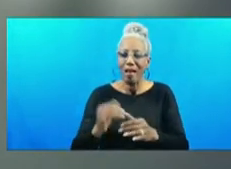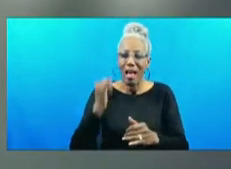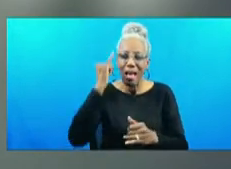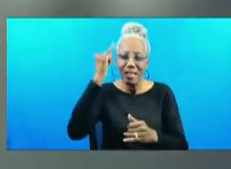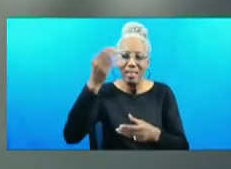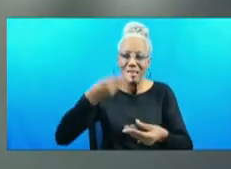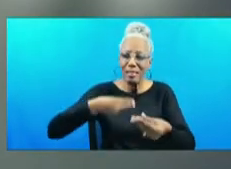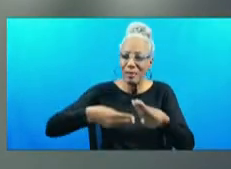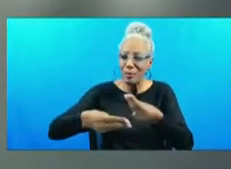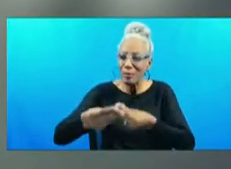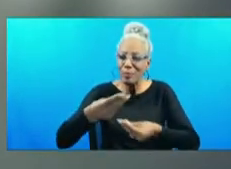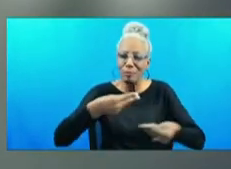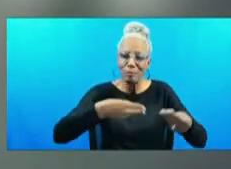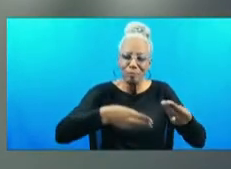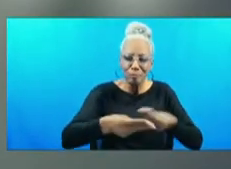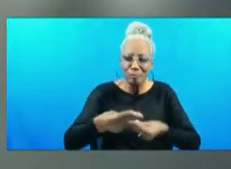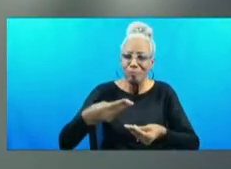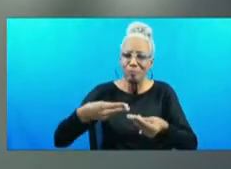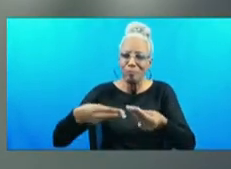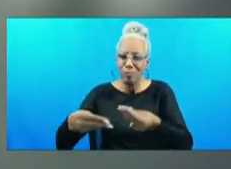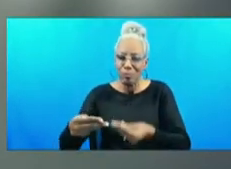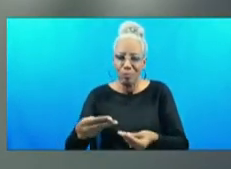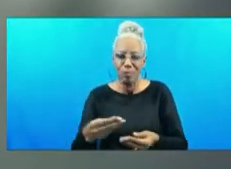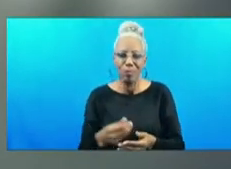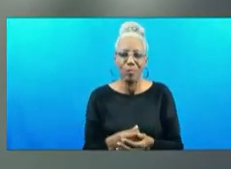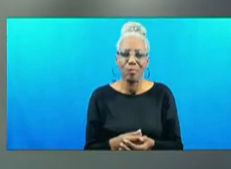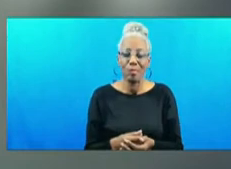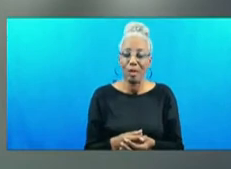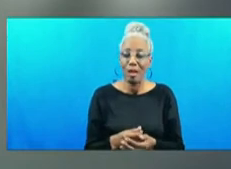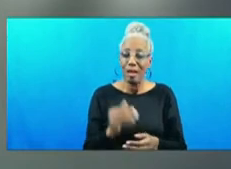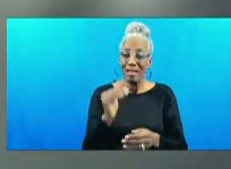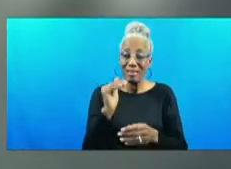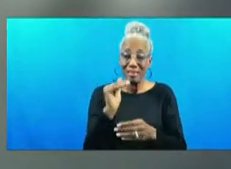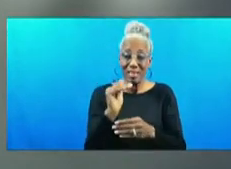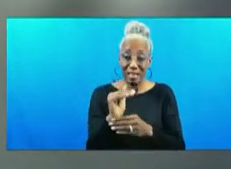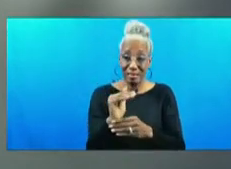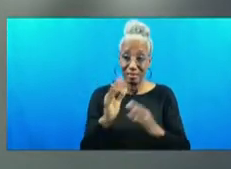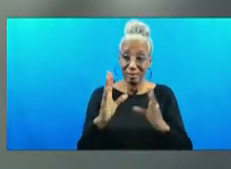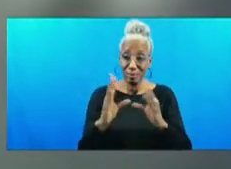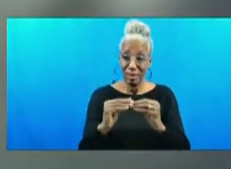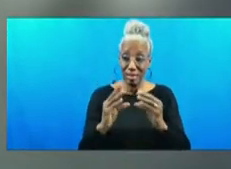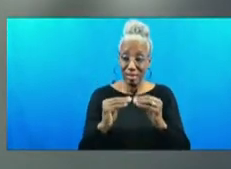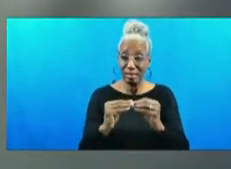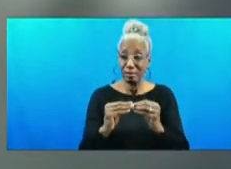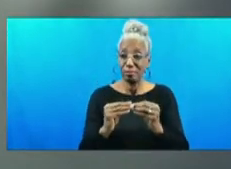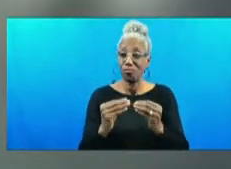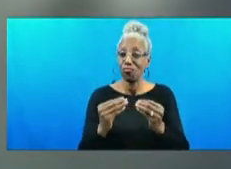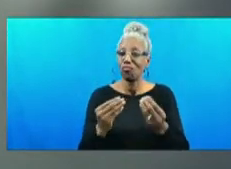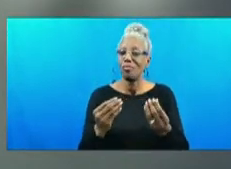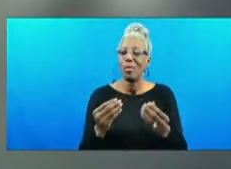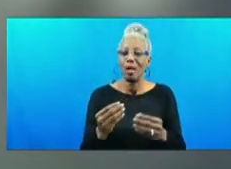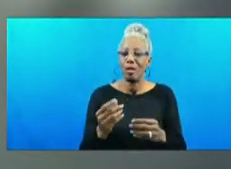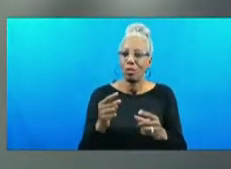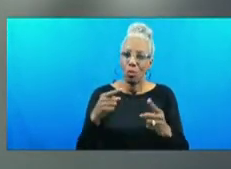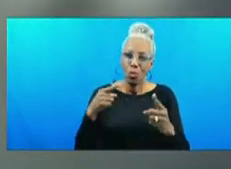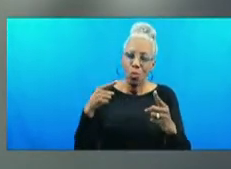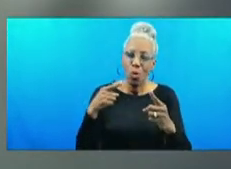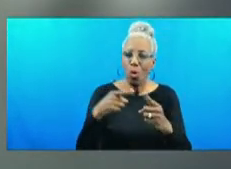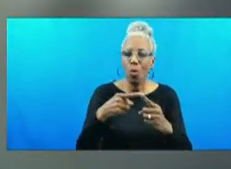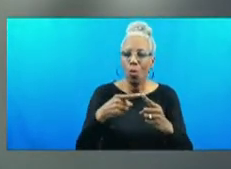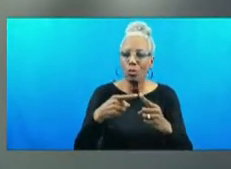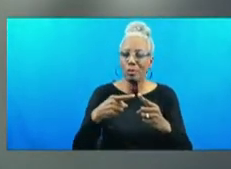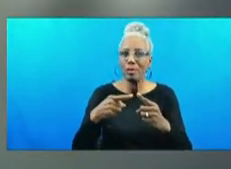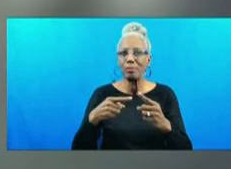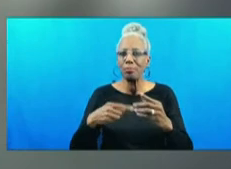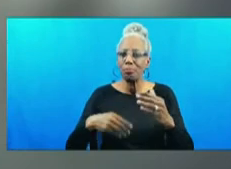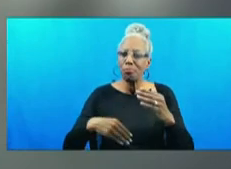this, tonight's session has been structured so that we can maximize Dr. McKnight's time, as well as the